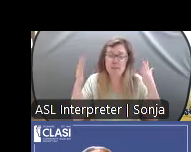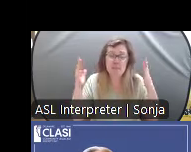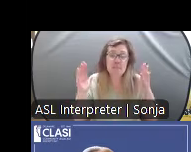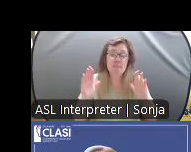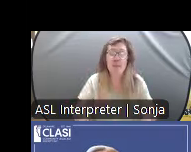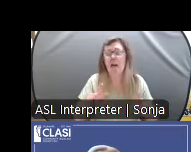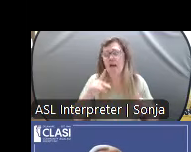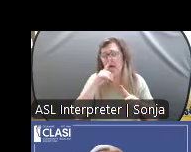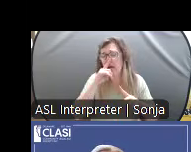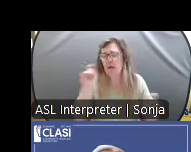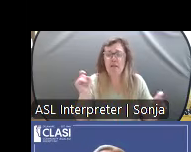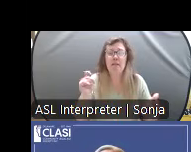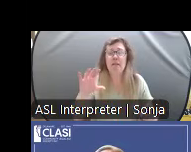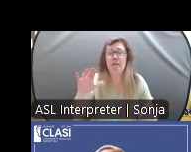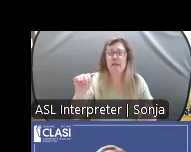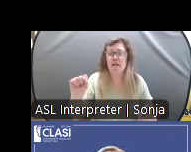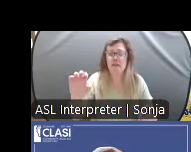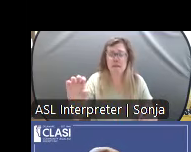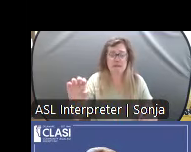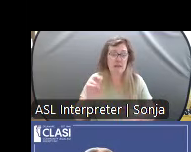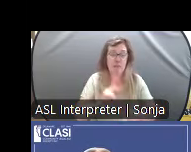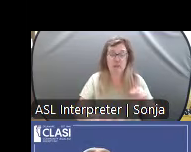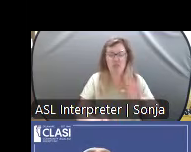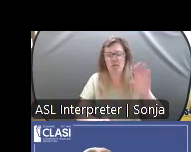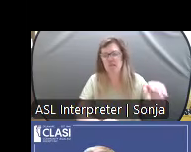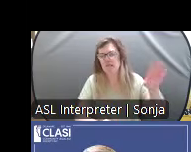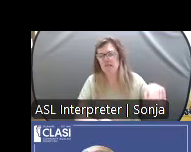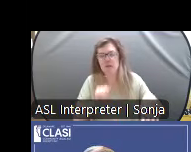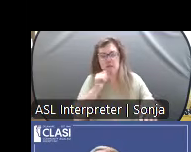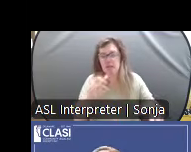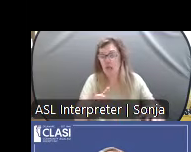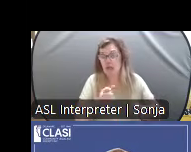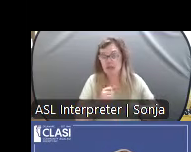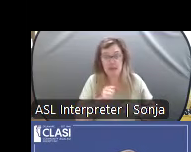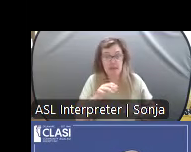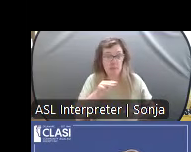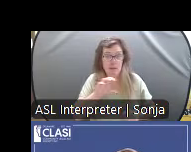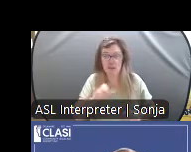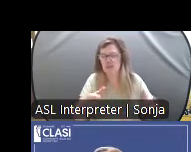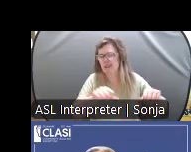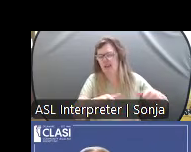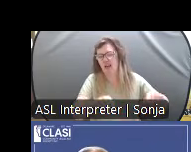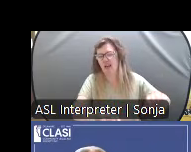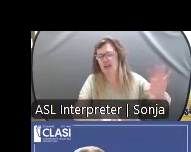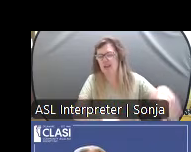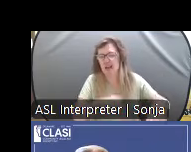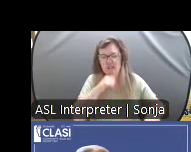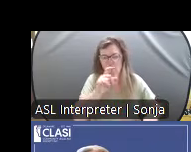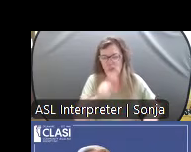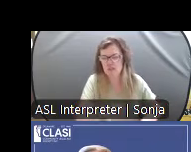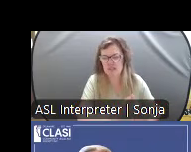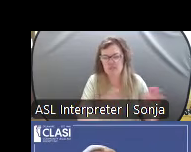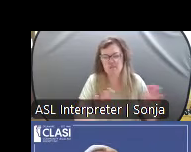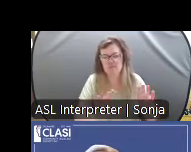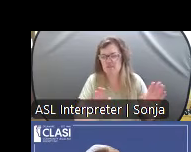ugly cases with people who did not take it when they were eligible or declined it because they didn't think they could pay the